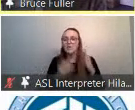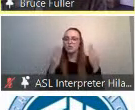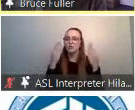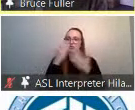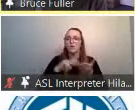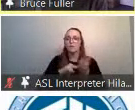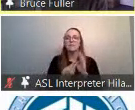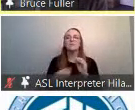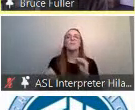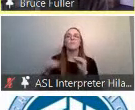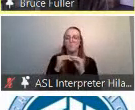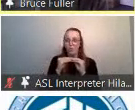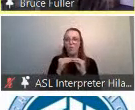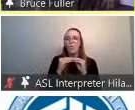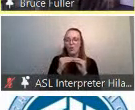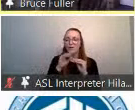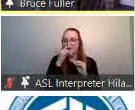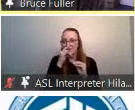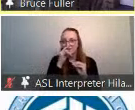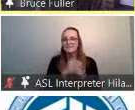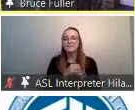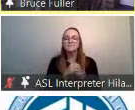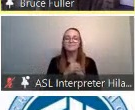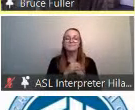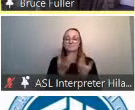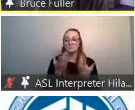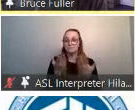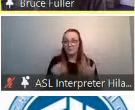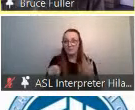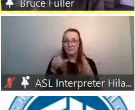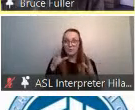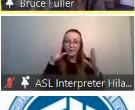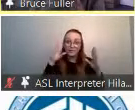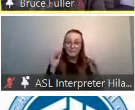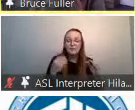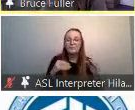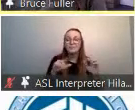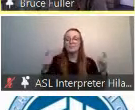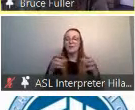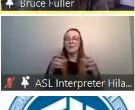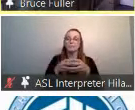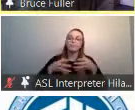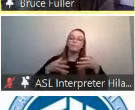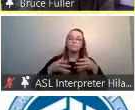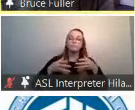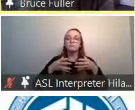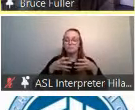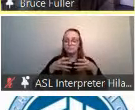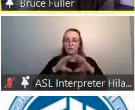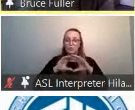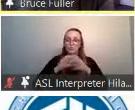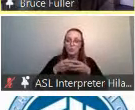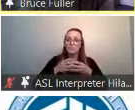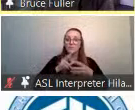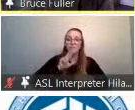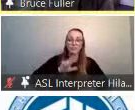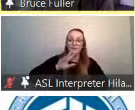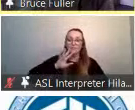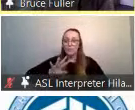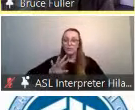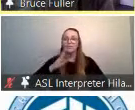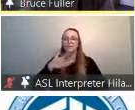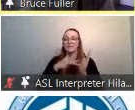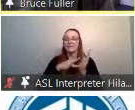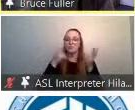and 4-year-olds. As you might expect, there are bigger chunks, bigger populations of 3s and 4s in the Central